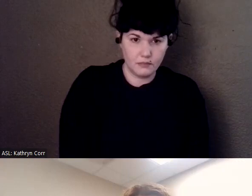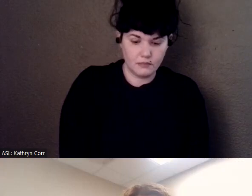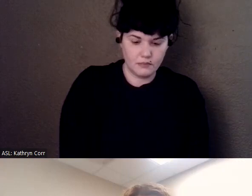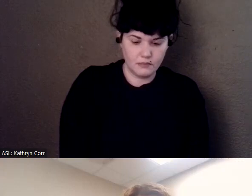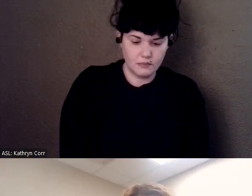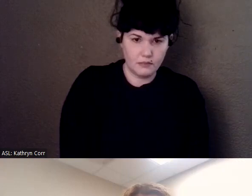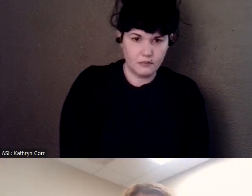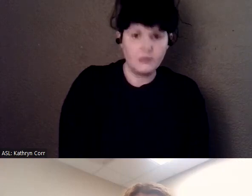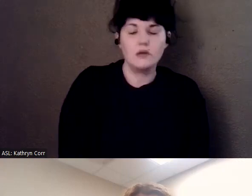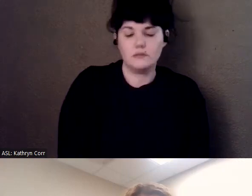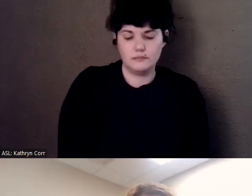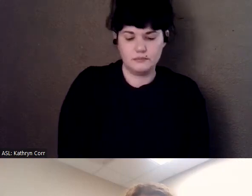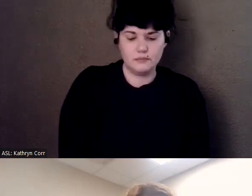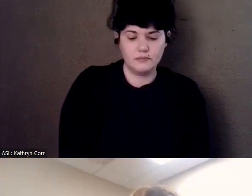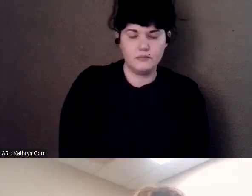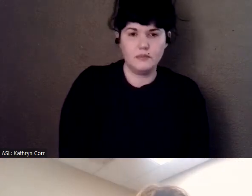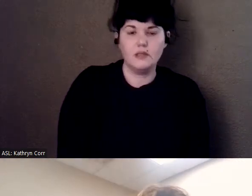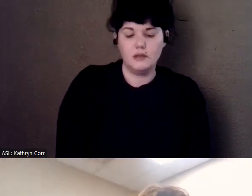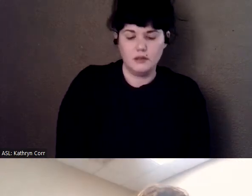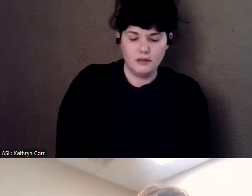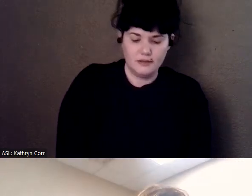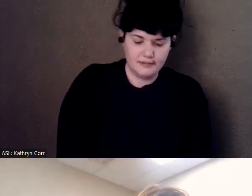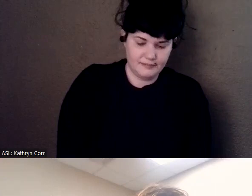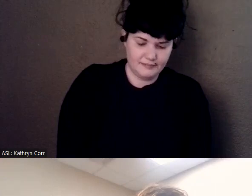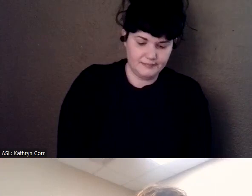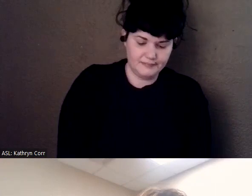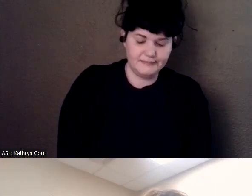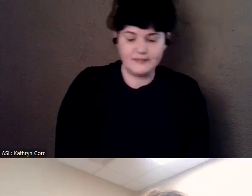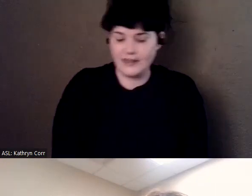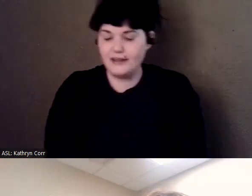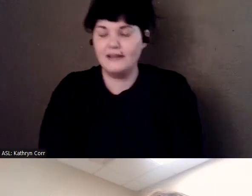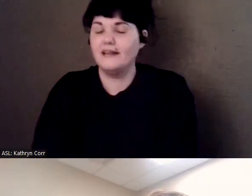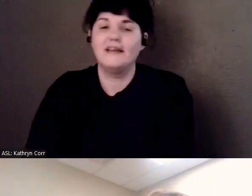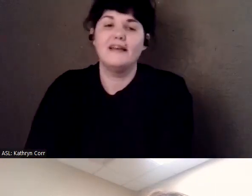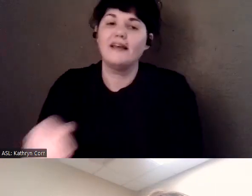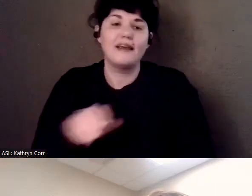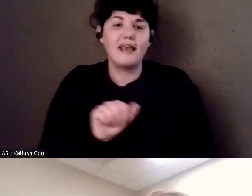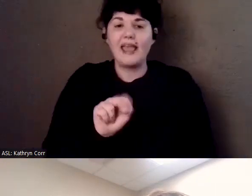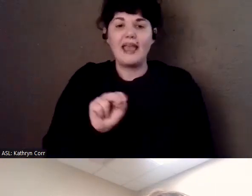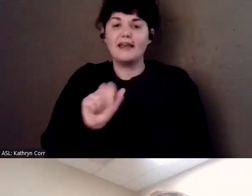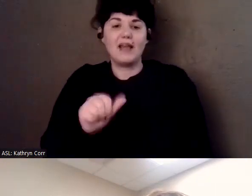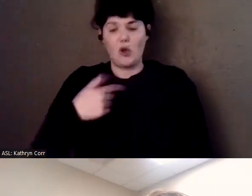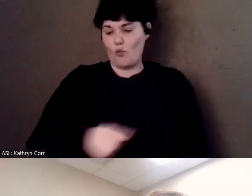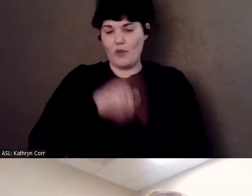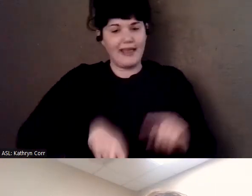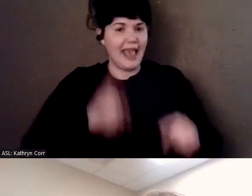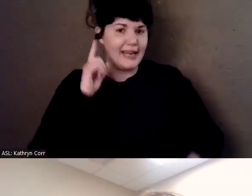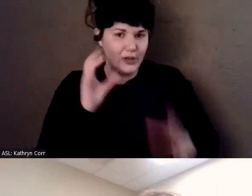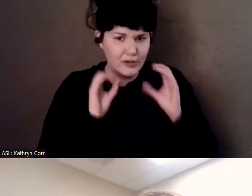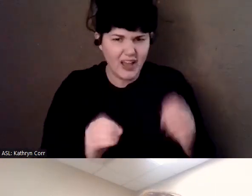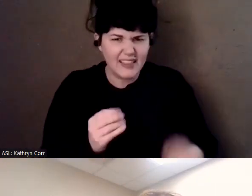Hi, Anna. We're unable to hear you at the moment. We can see your mouth moving. And it looks like you are taken off mute,